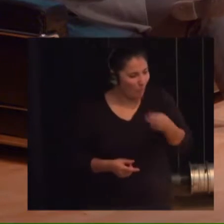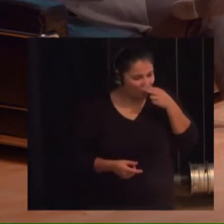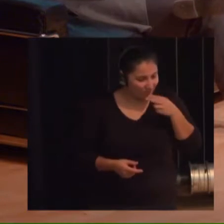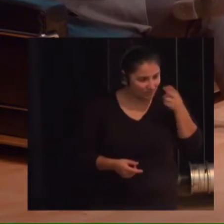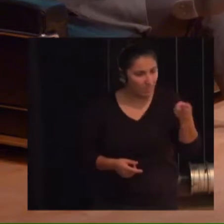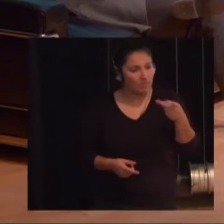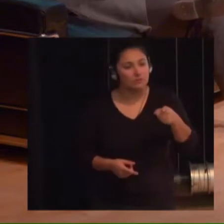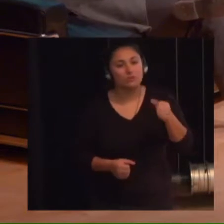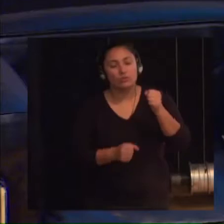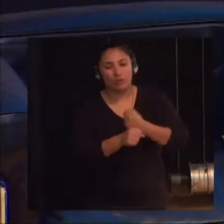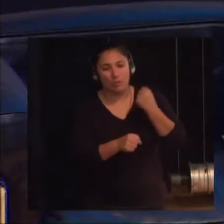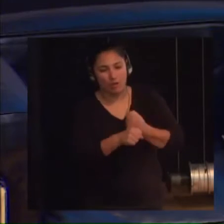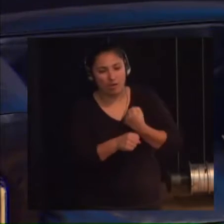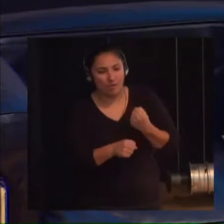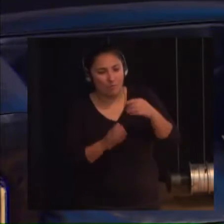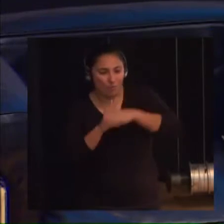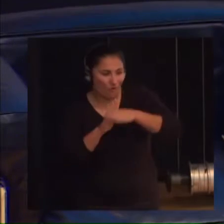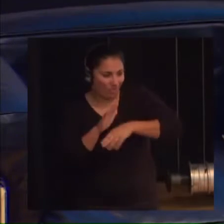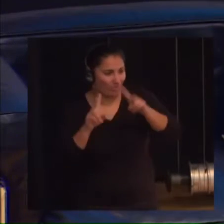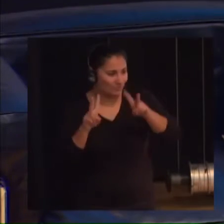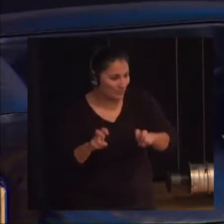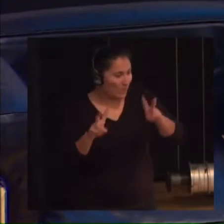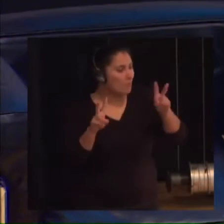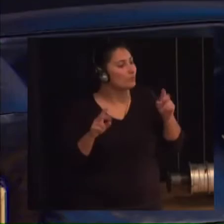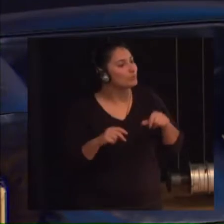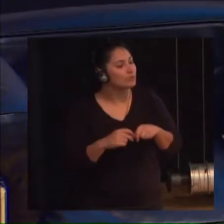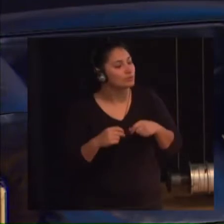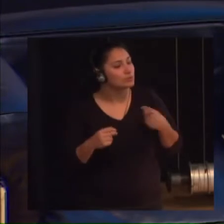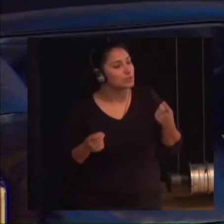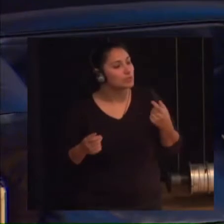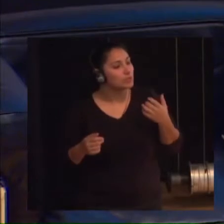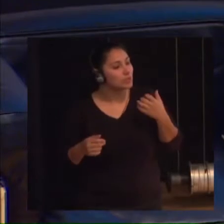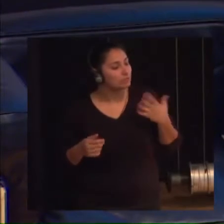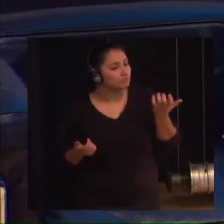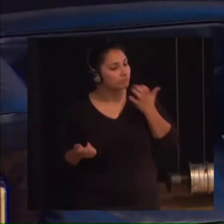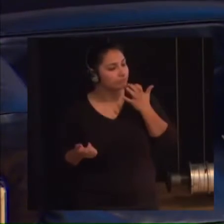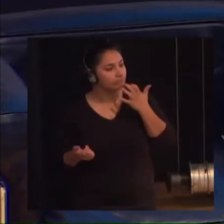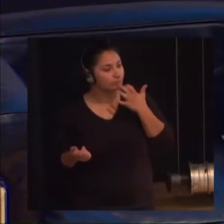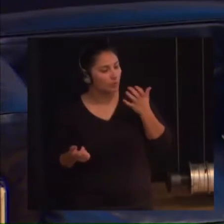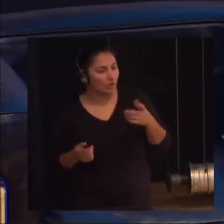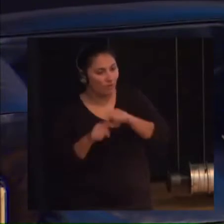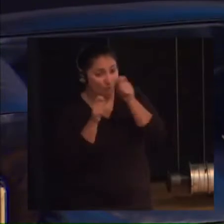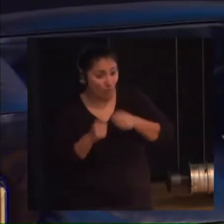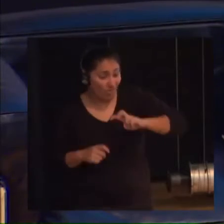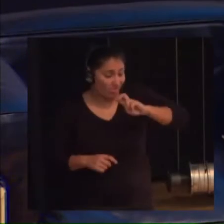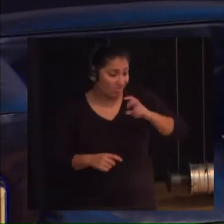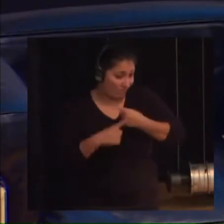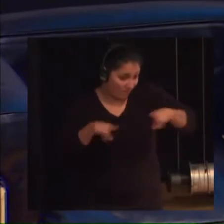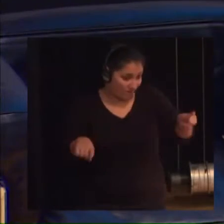that are doing the kind of journalism that is different from what we used to see, and that is actually